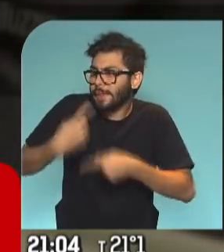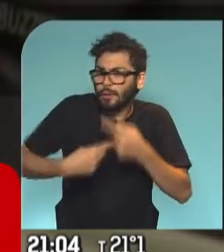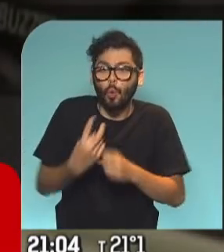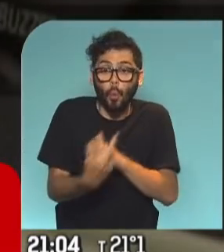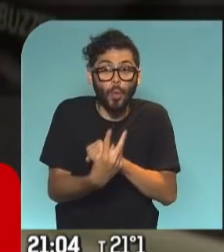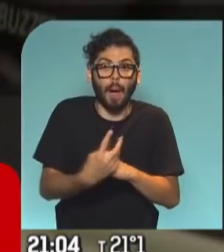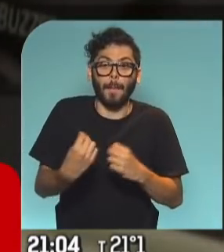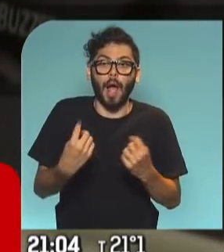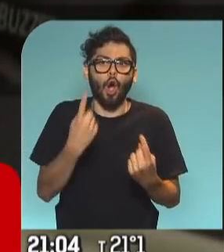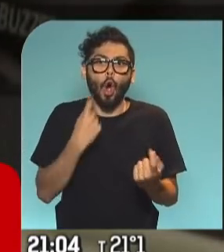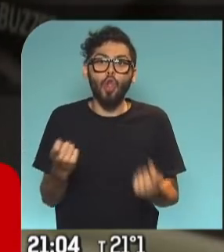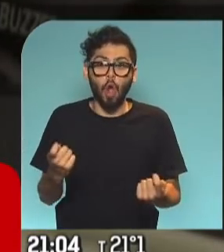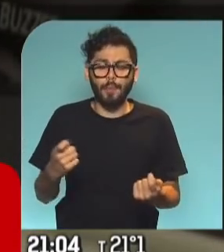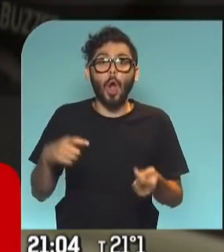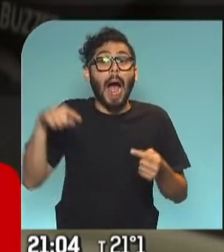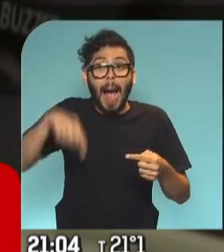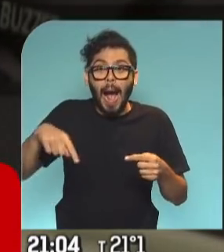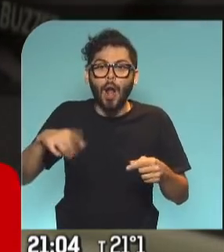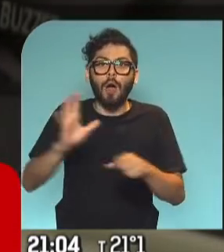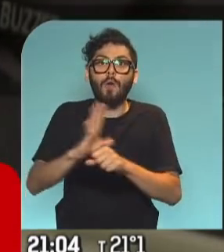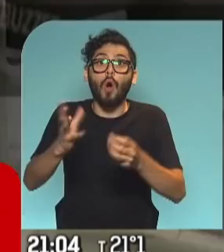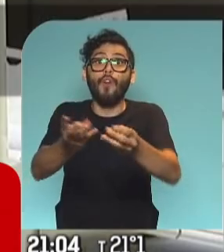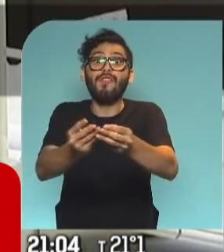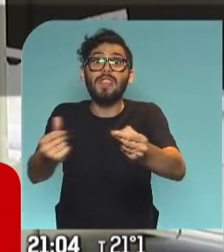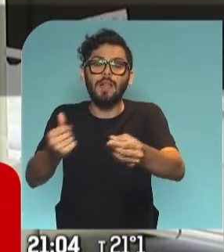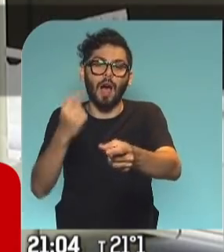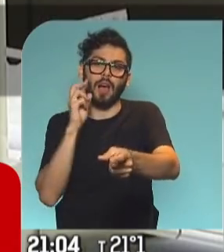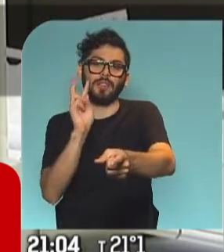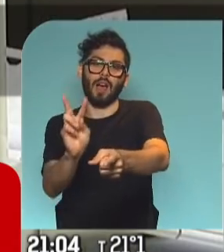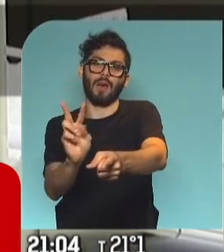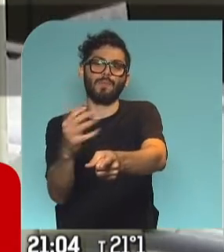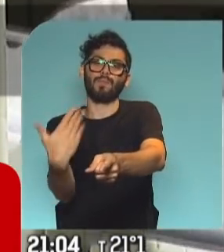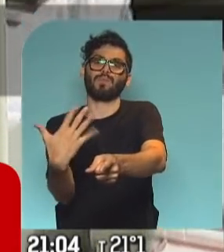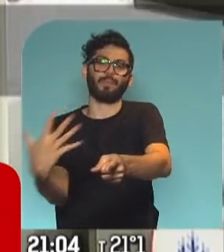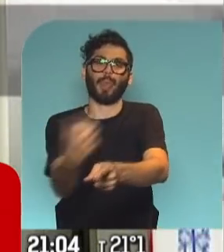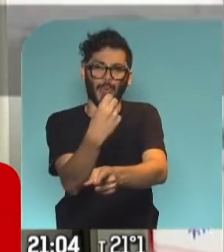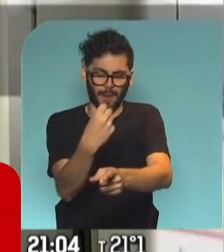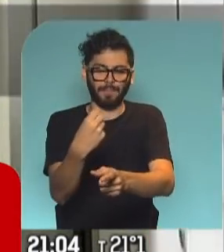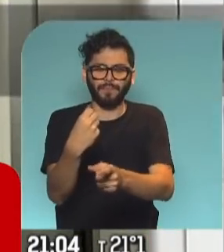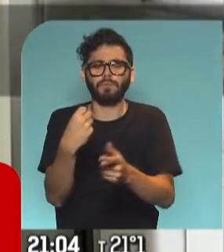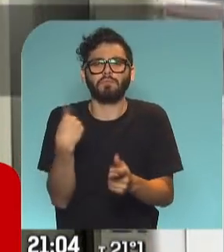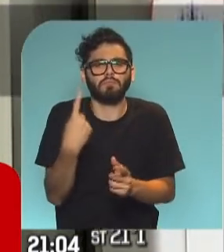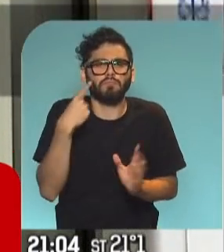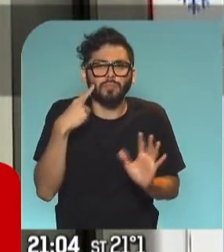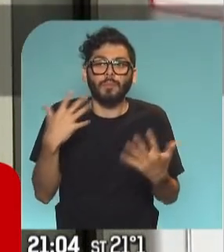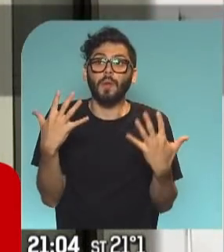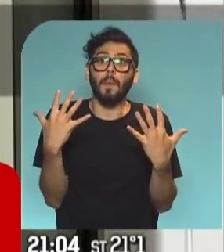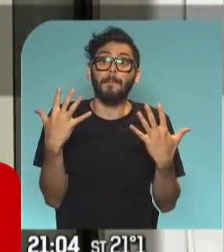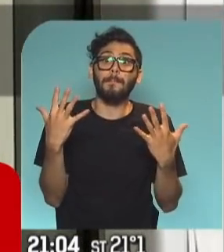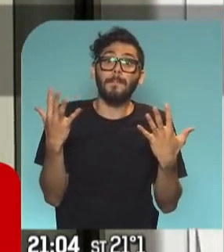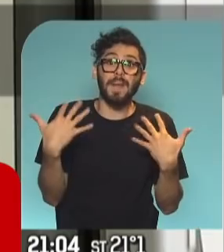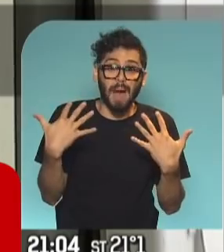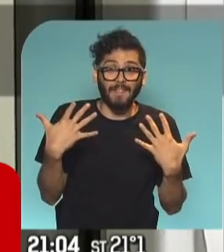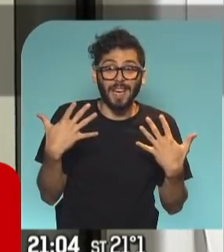we can now see the light at the end of the tunnel. Well, we've said that we think that from the spring